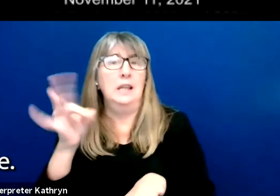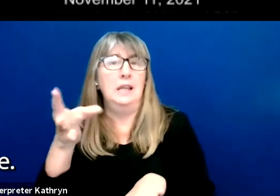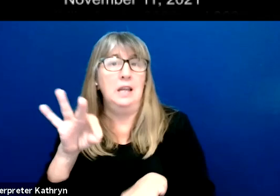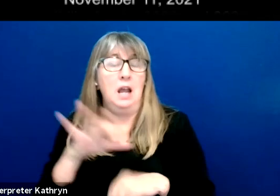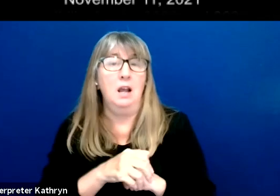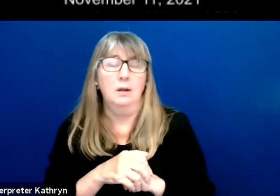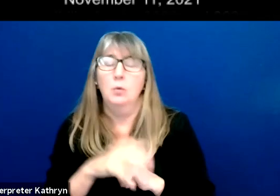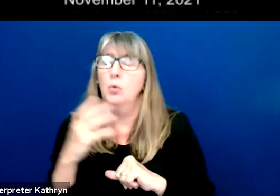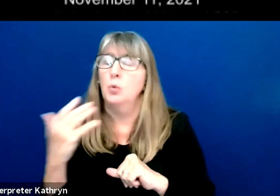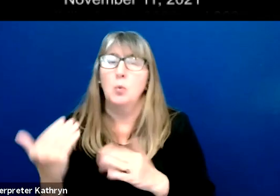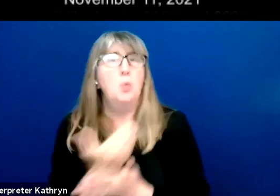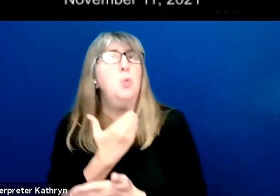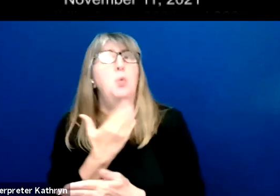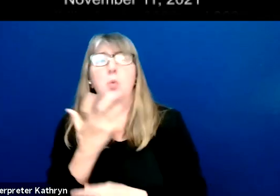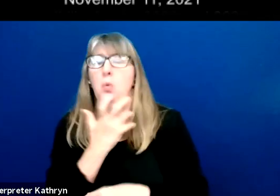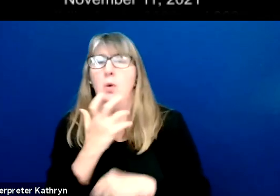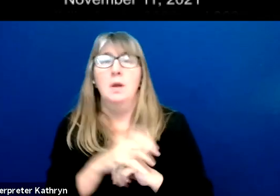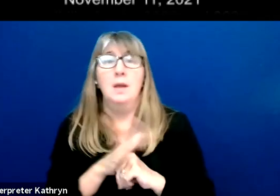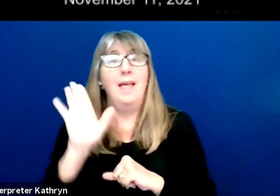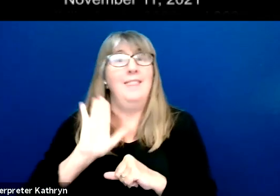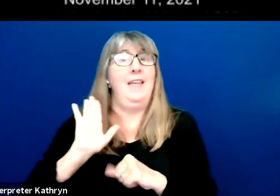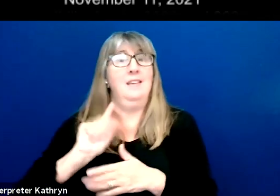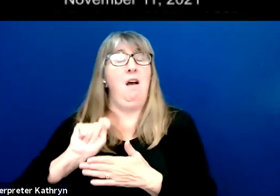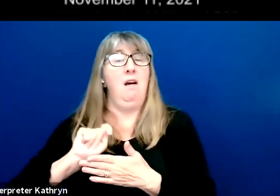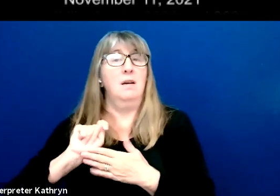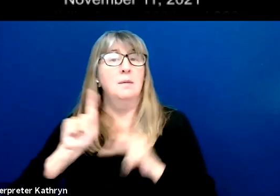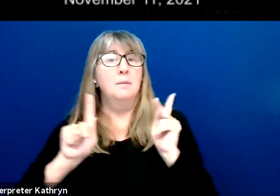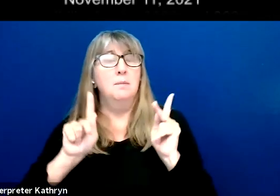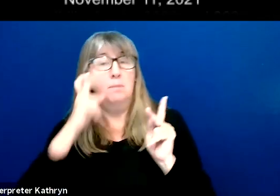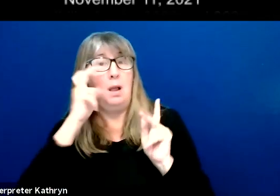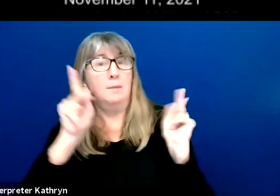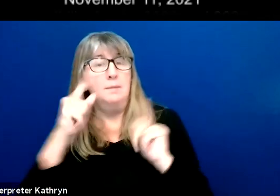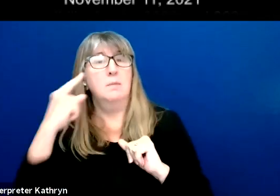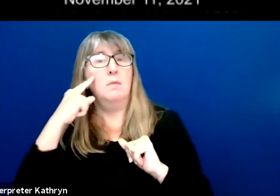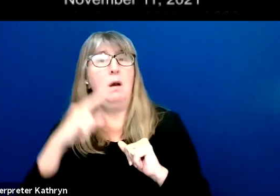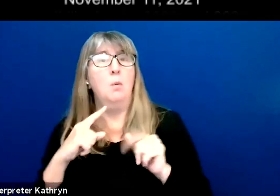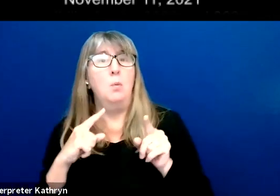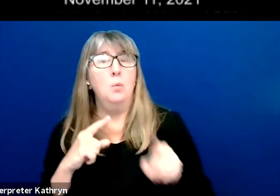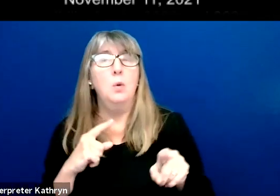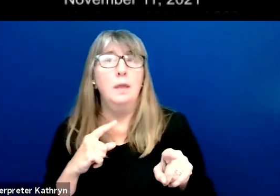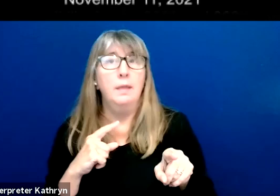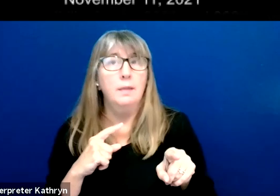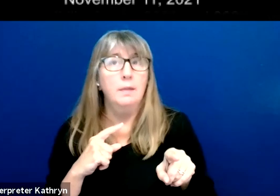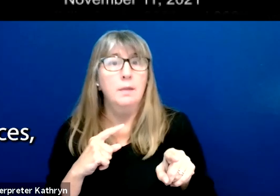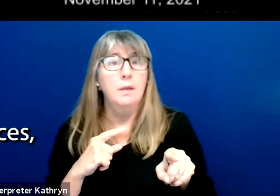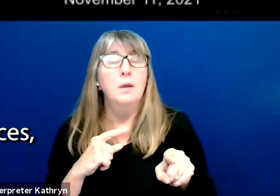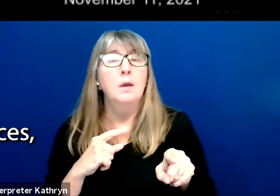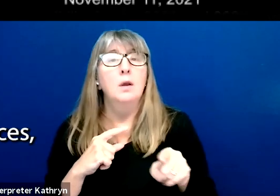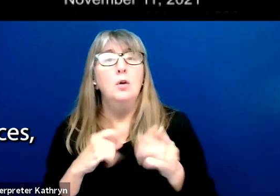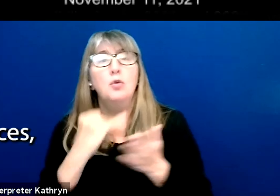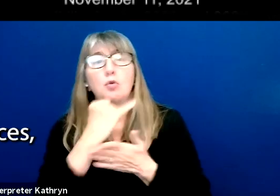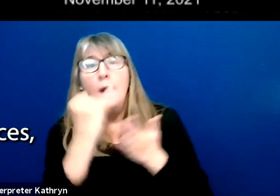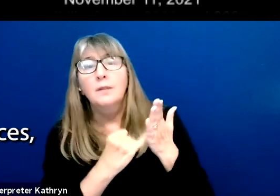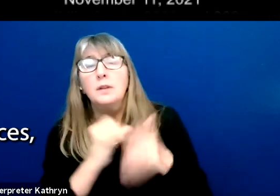that time, blind people thought that with the advent of graphical computers moving away